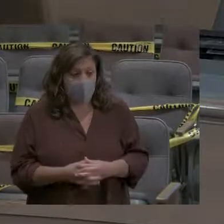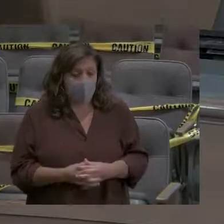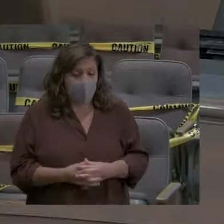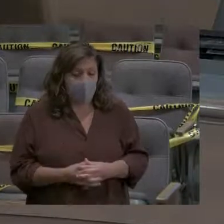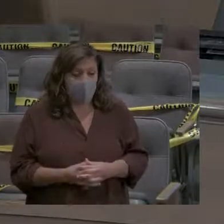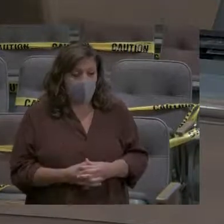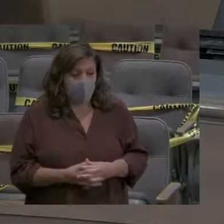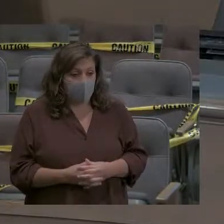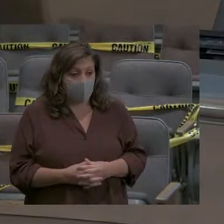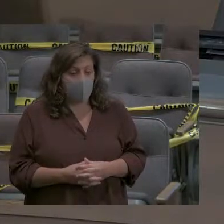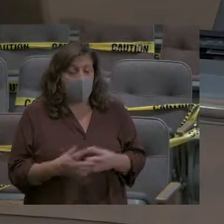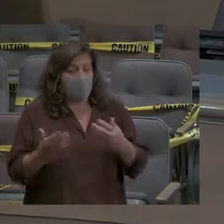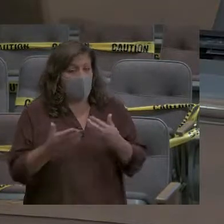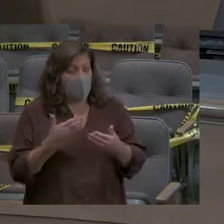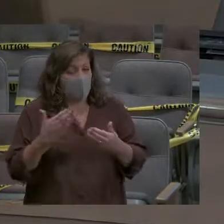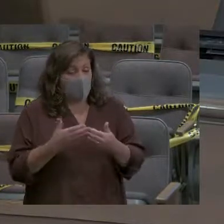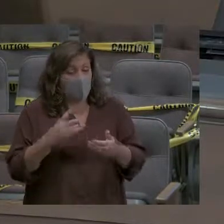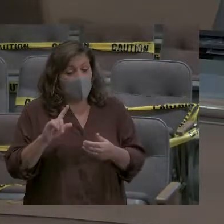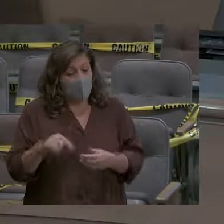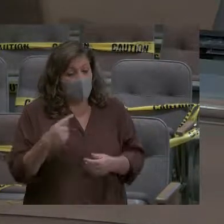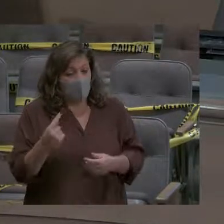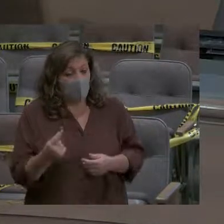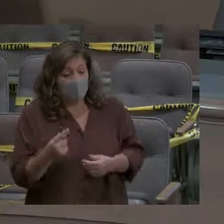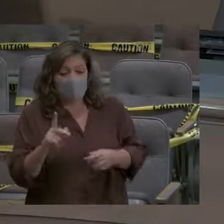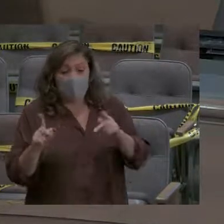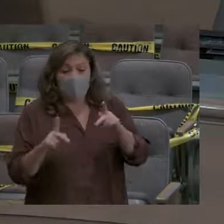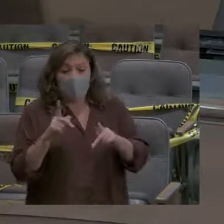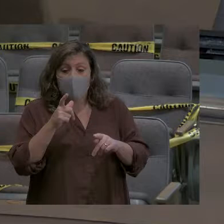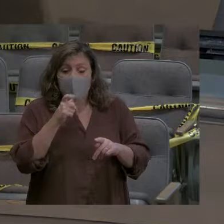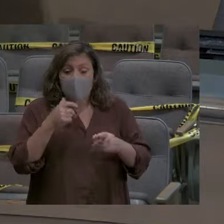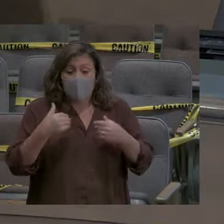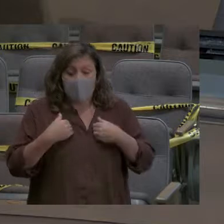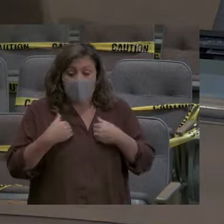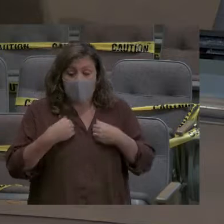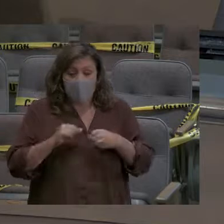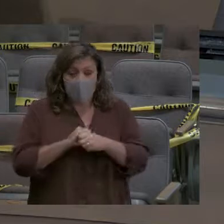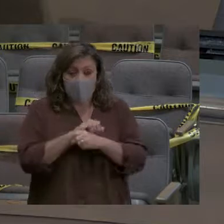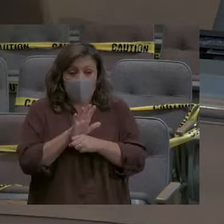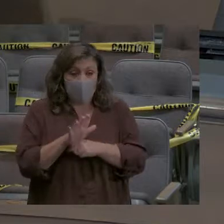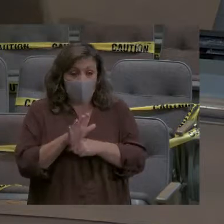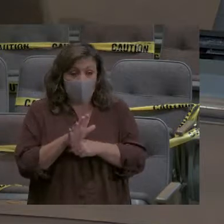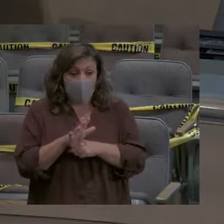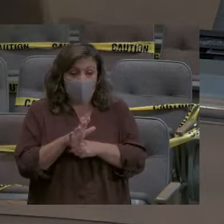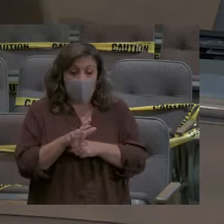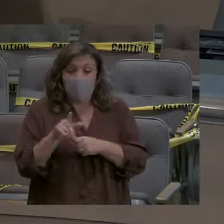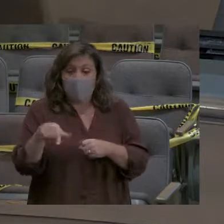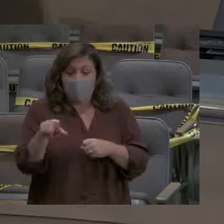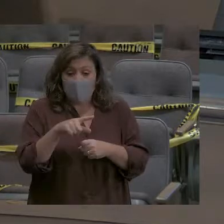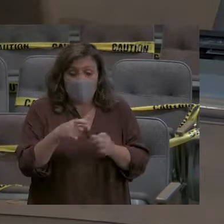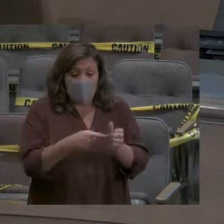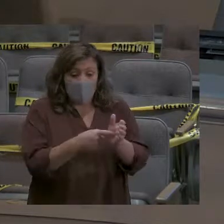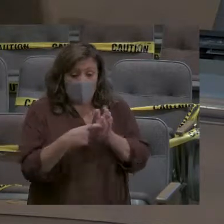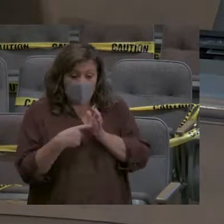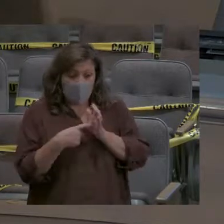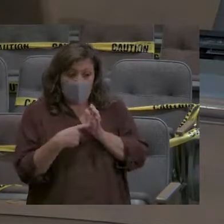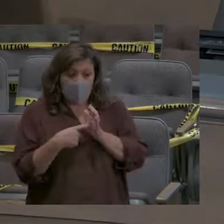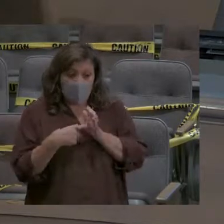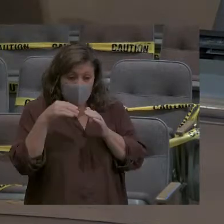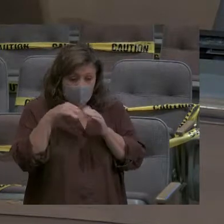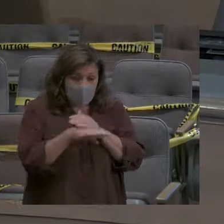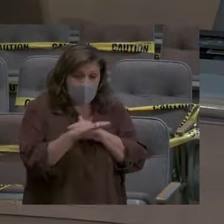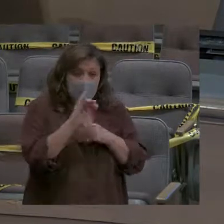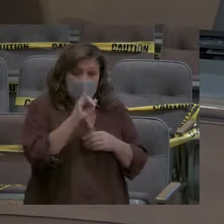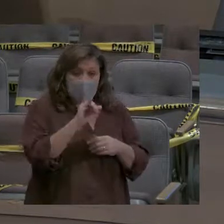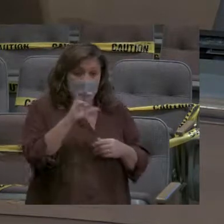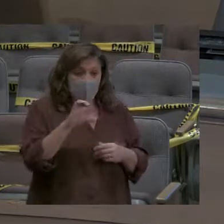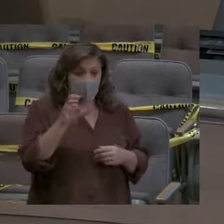almost exclusively for patients with COVID-19 that are requiring admission to the intensive care